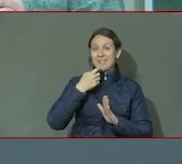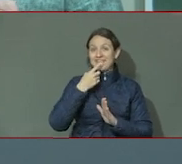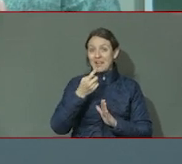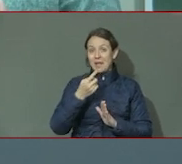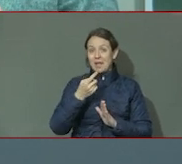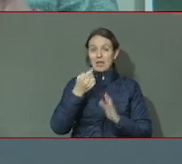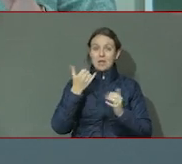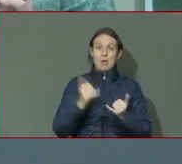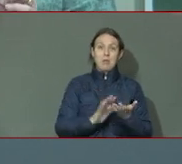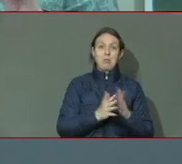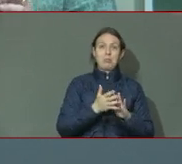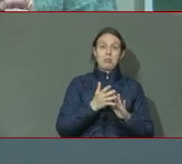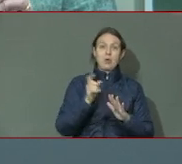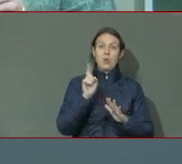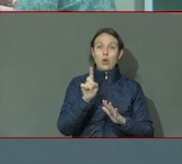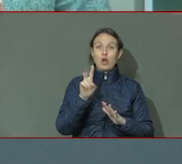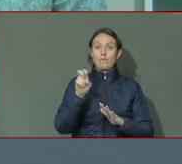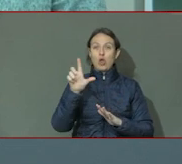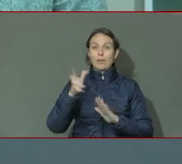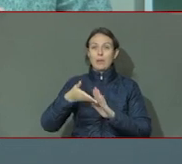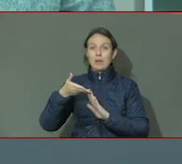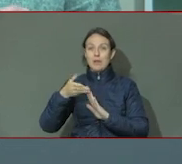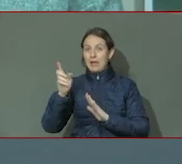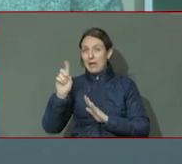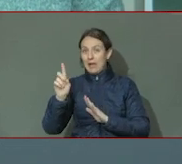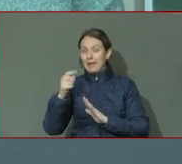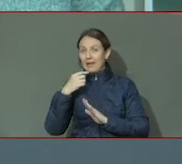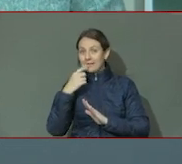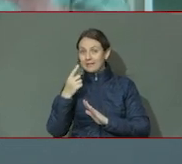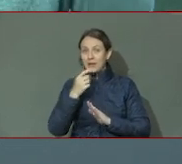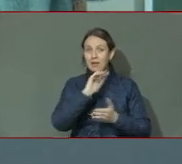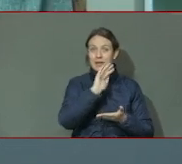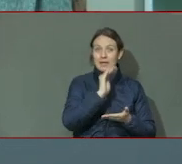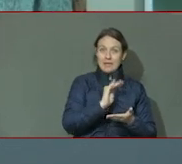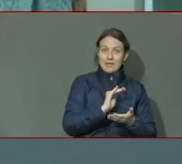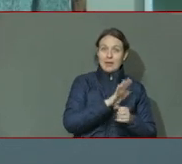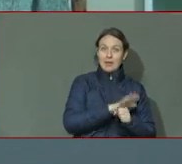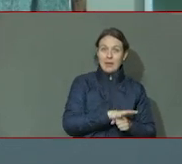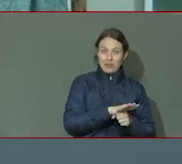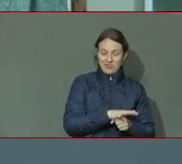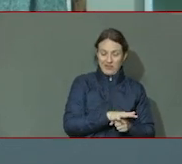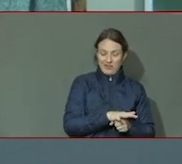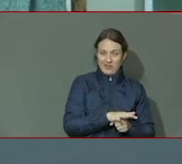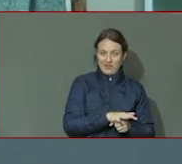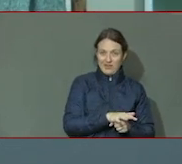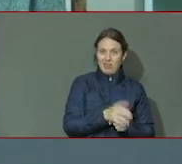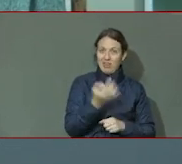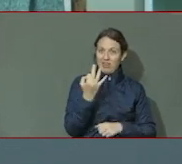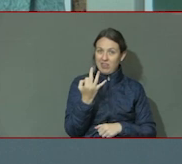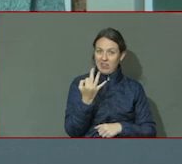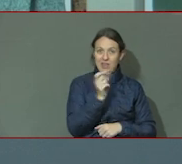is the increase in volume. You must write it is a decrease in pressure. Just remember just 3